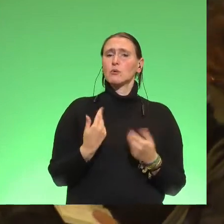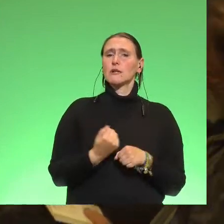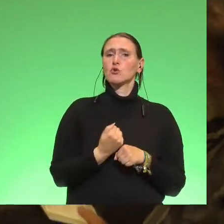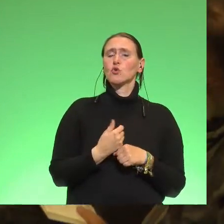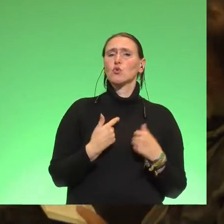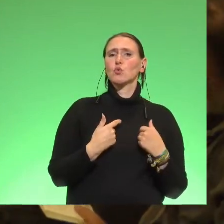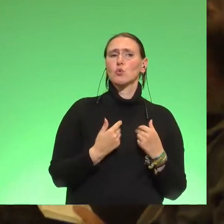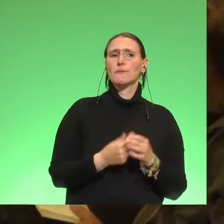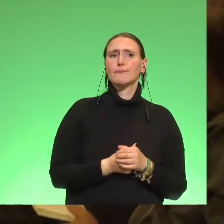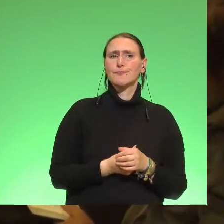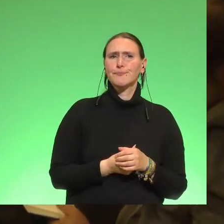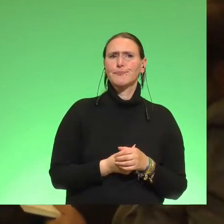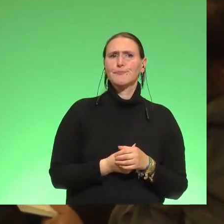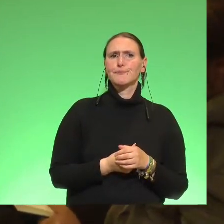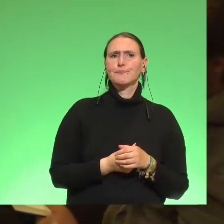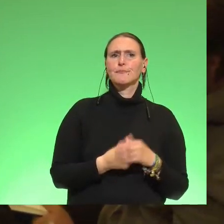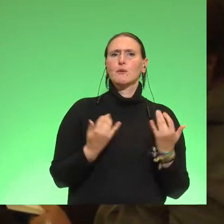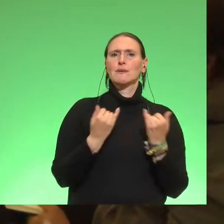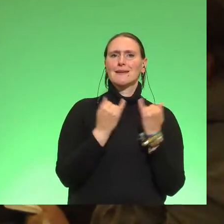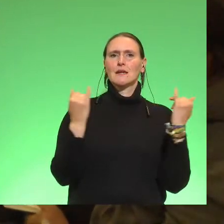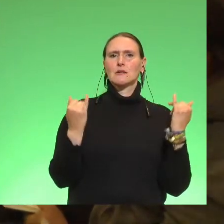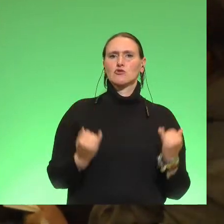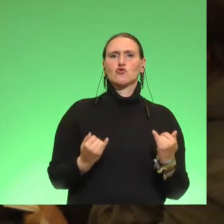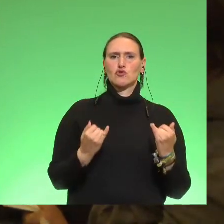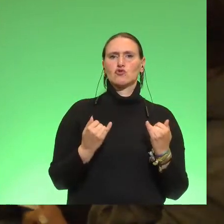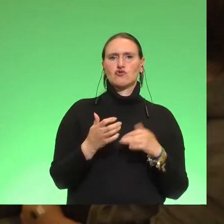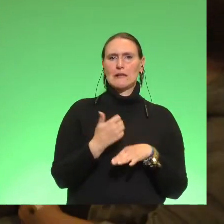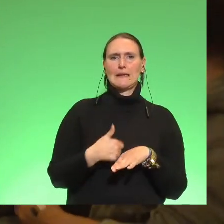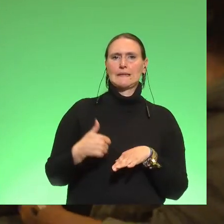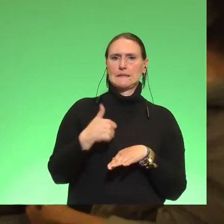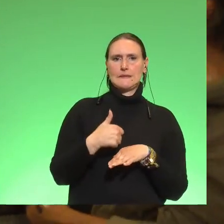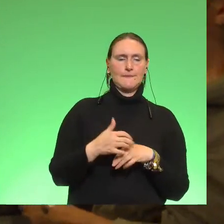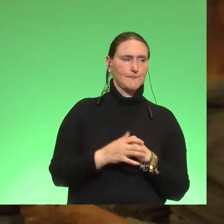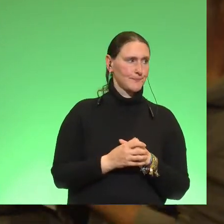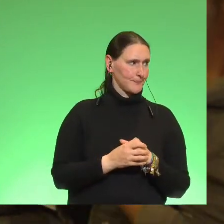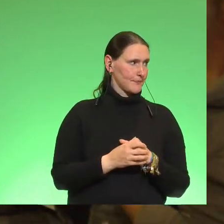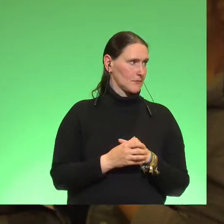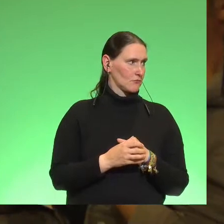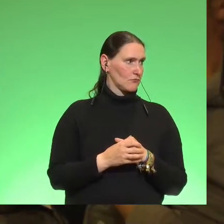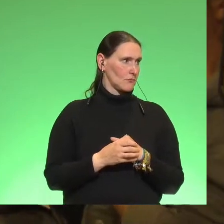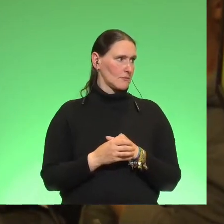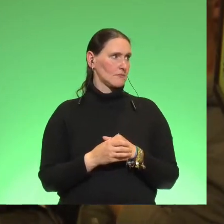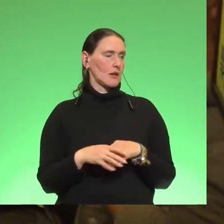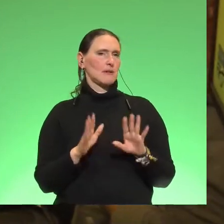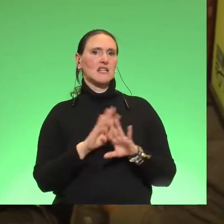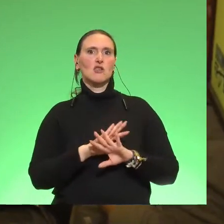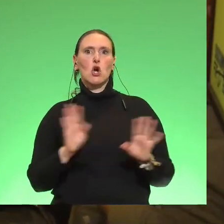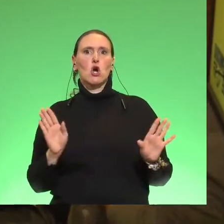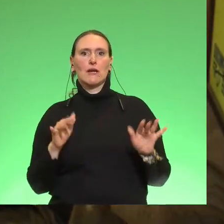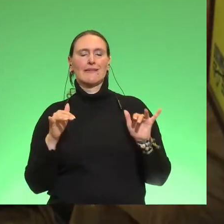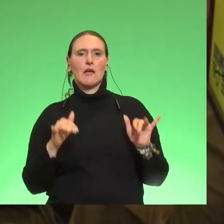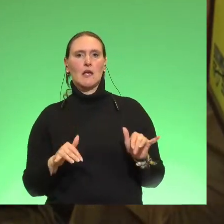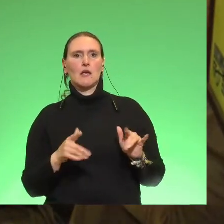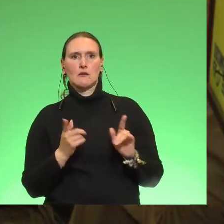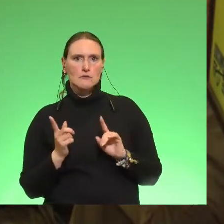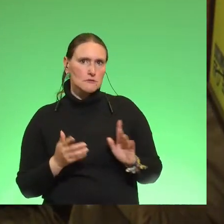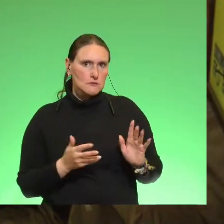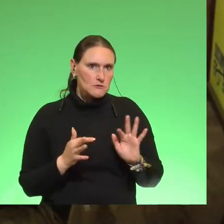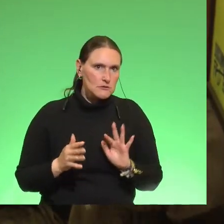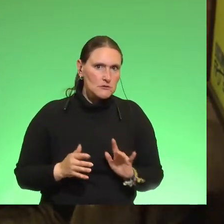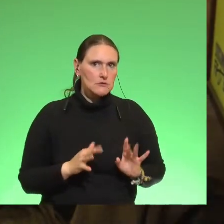with the institution? You're a director of still, I think, or not anymore. I stepped out. Okay, that's wrong,